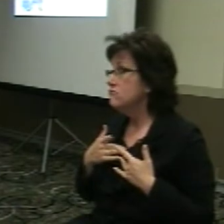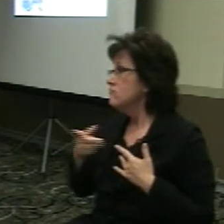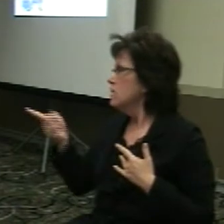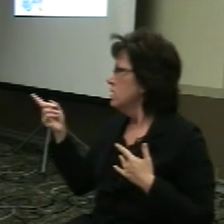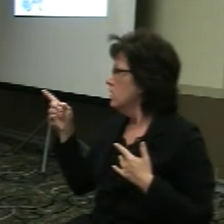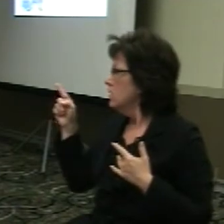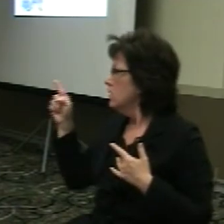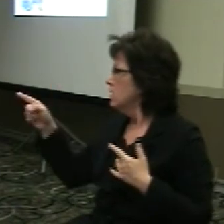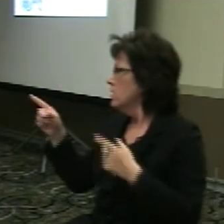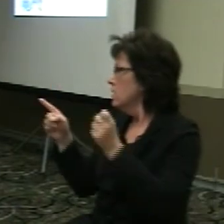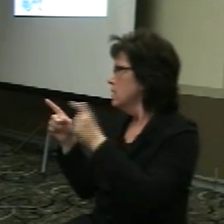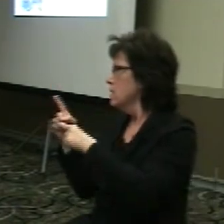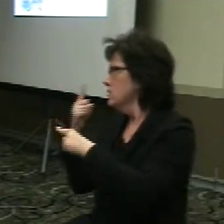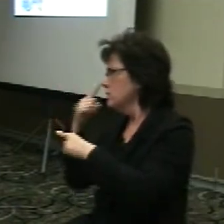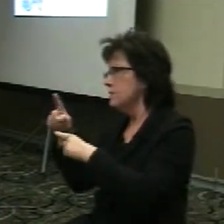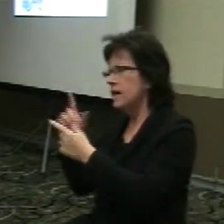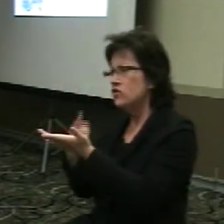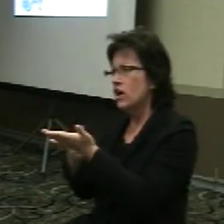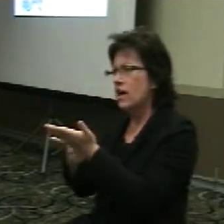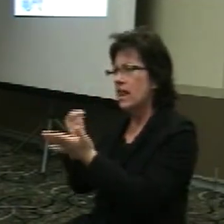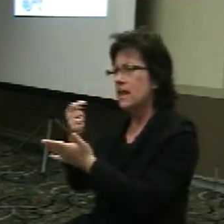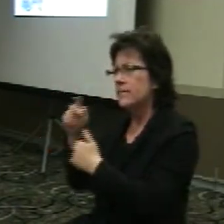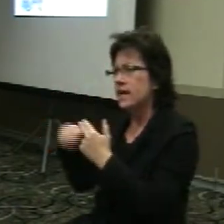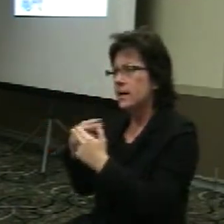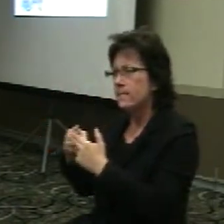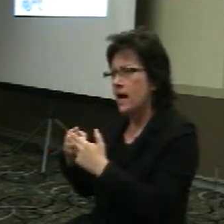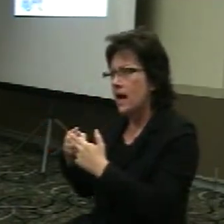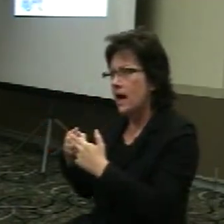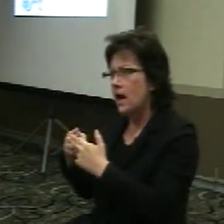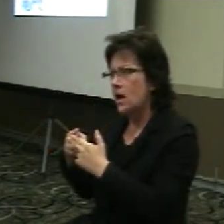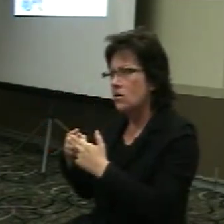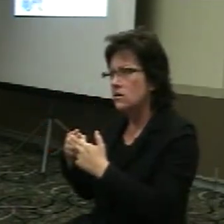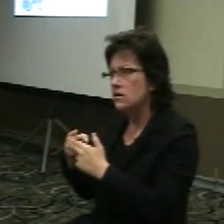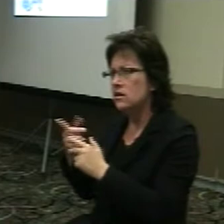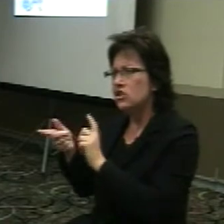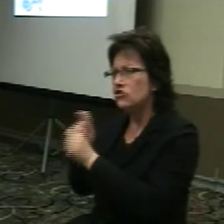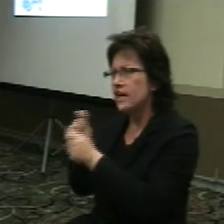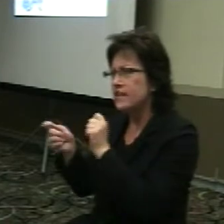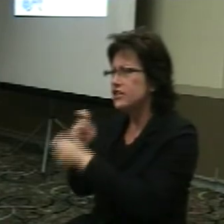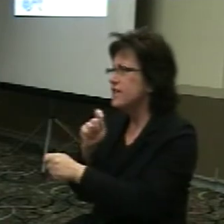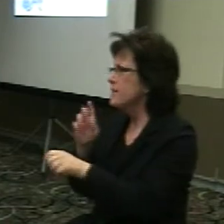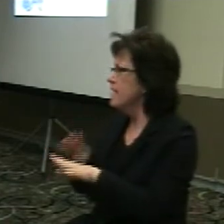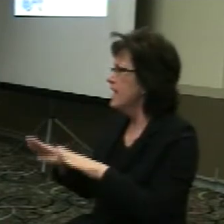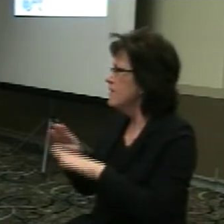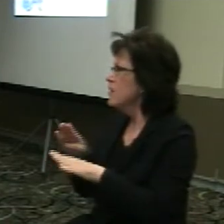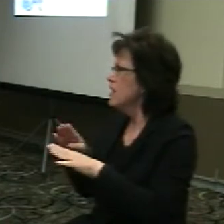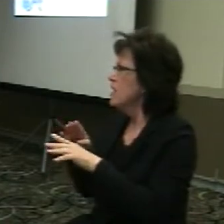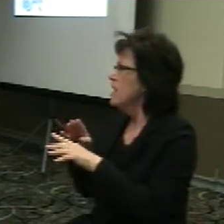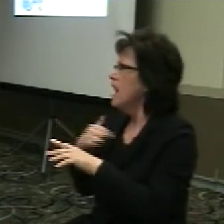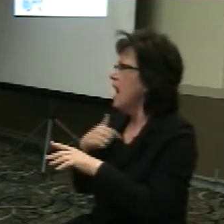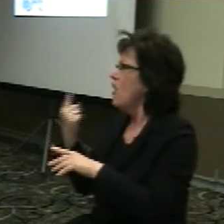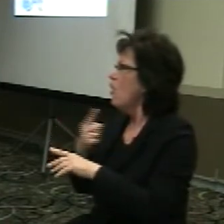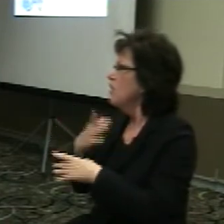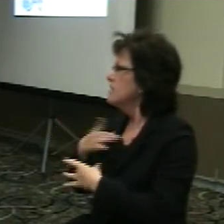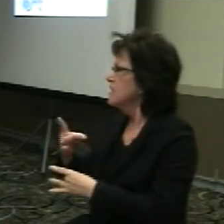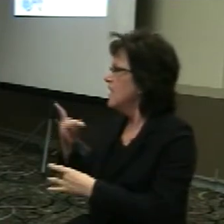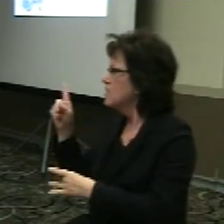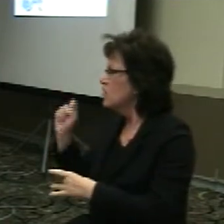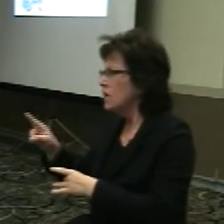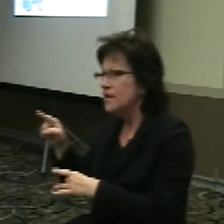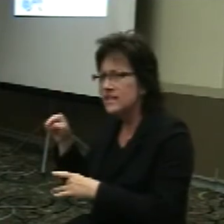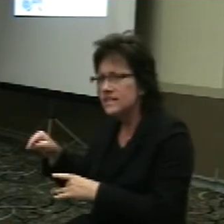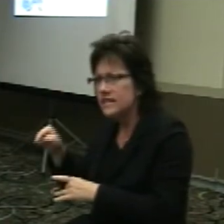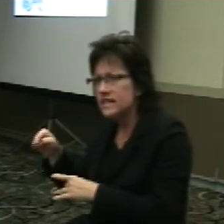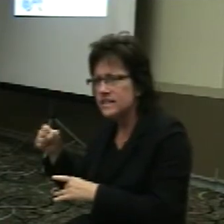Yes? Can you just talk a little bit about trying to change behavior? I always question, is